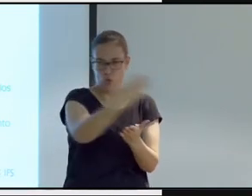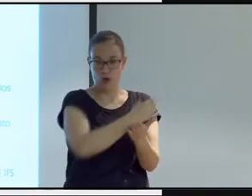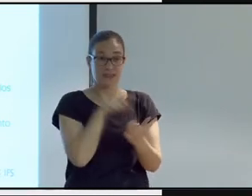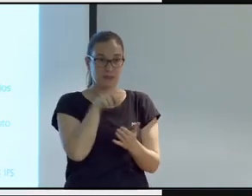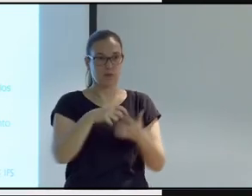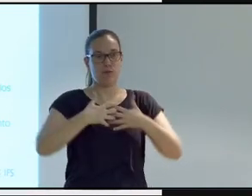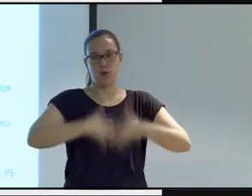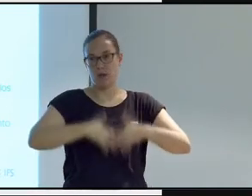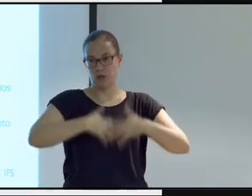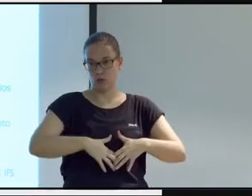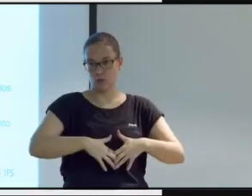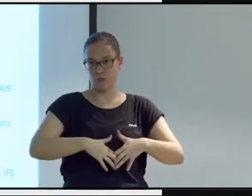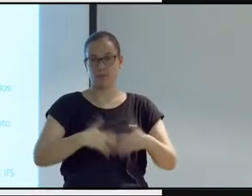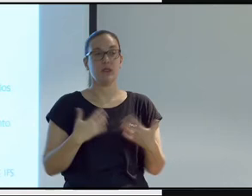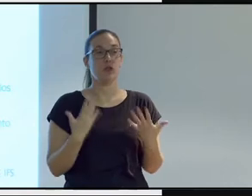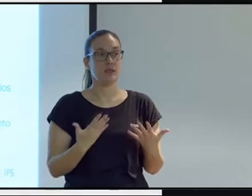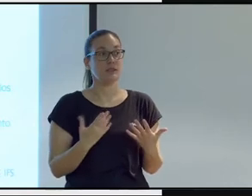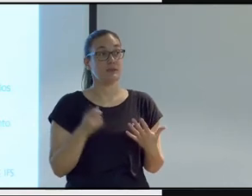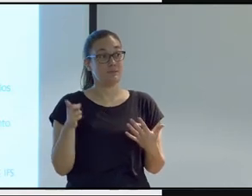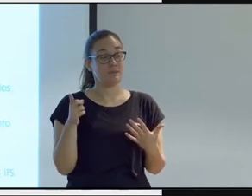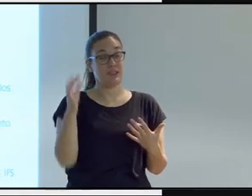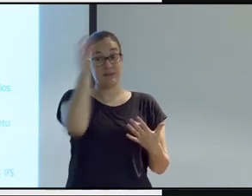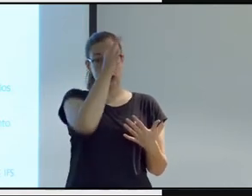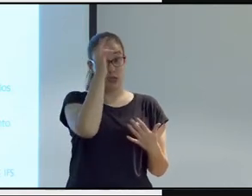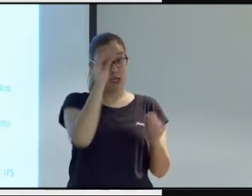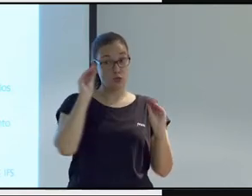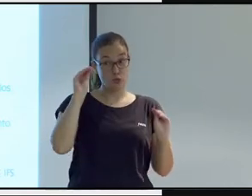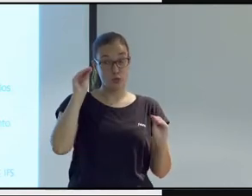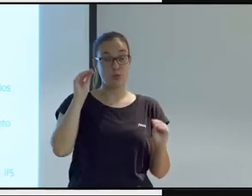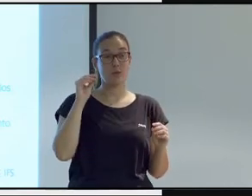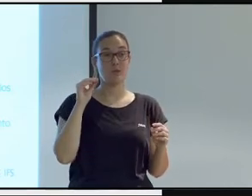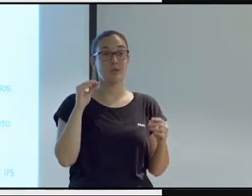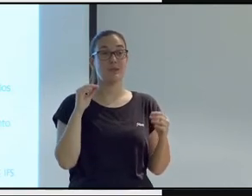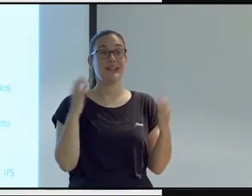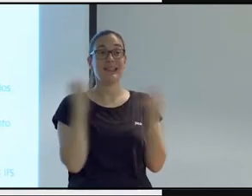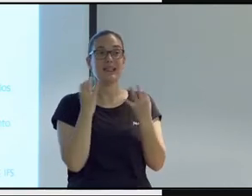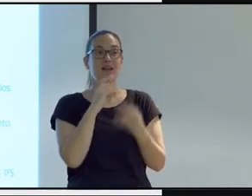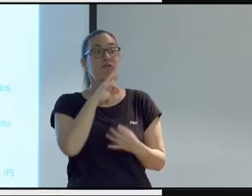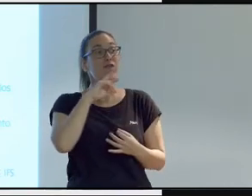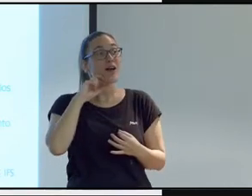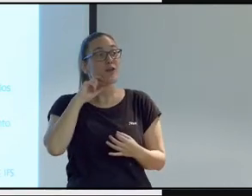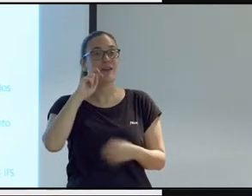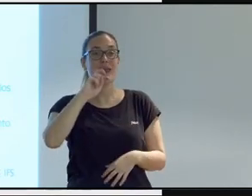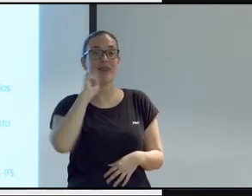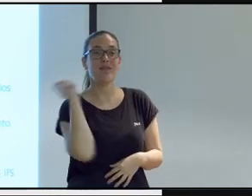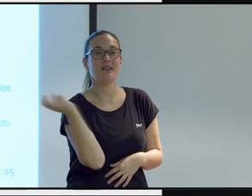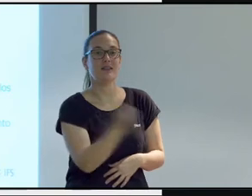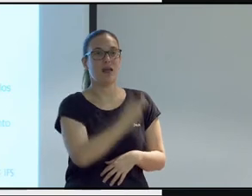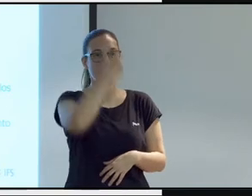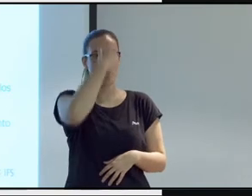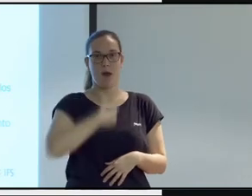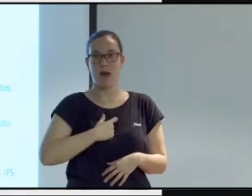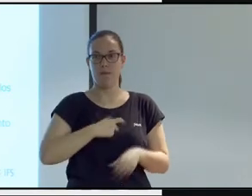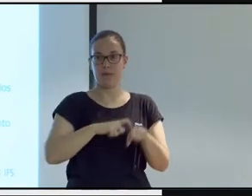functions, valuable functions that people actually undertake in their surroundings. So that's what we have to do, is realize